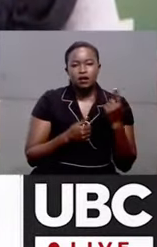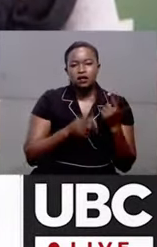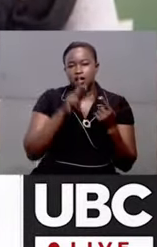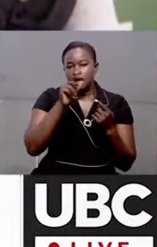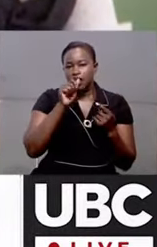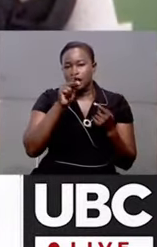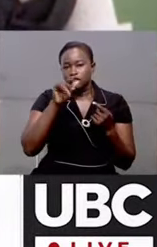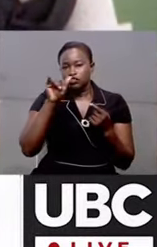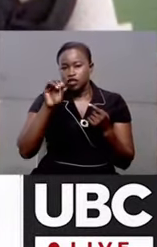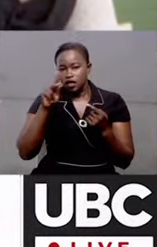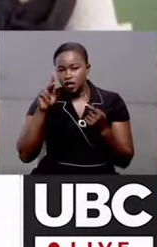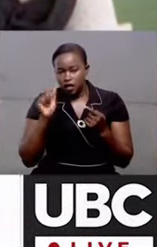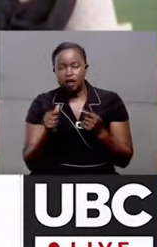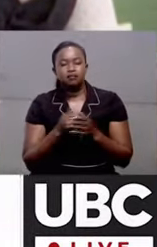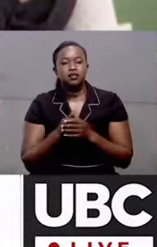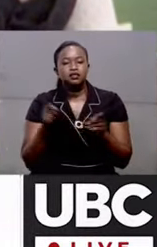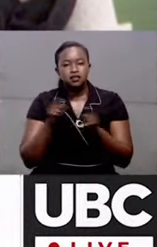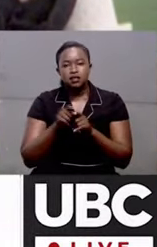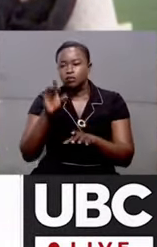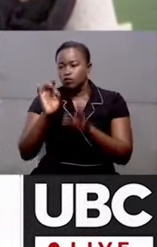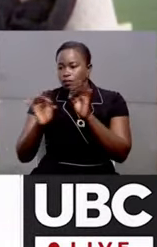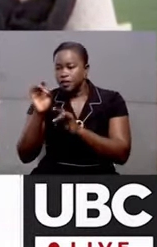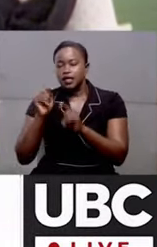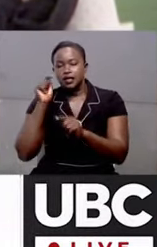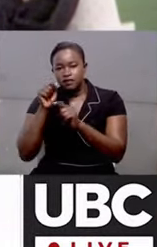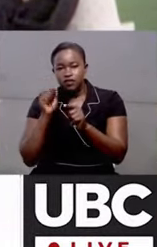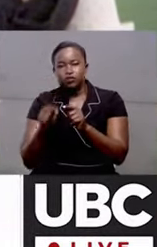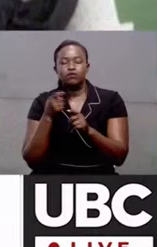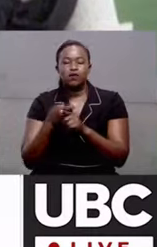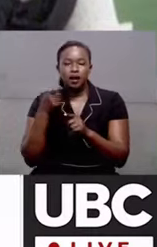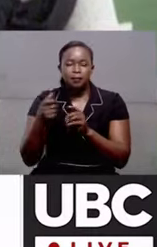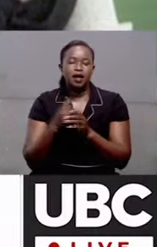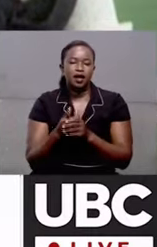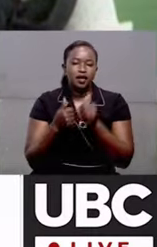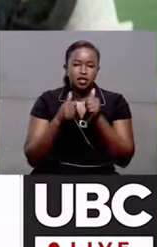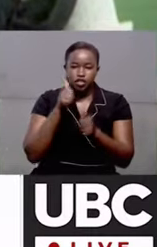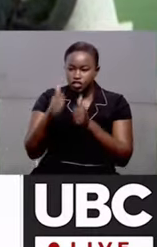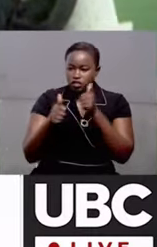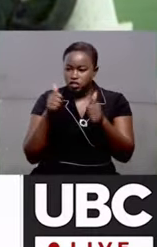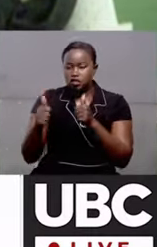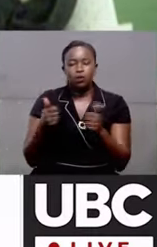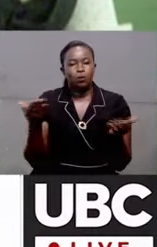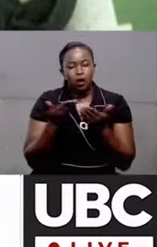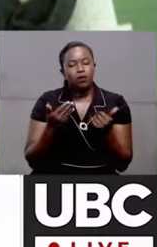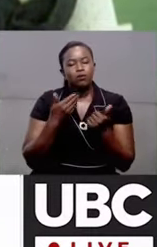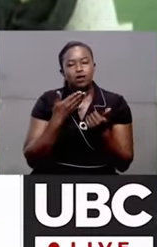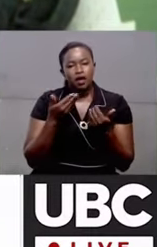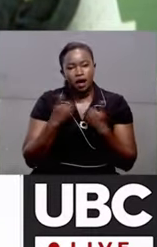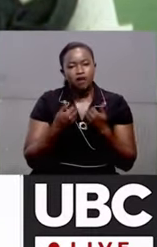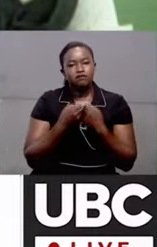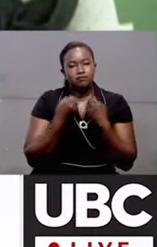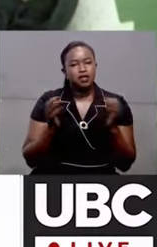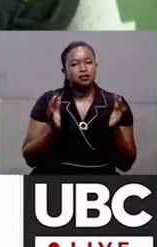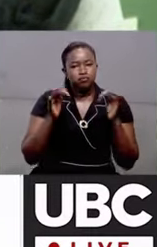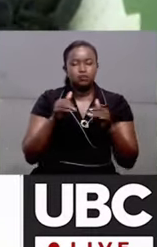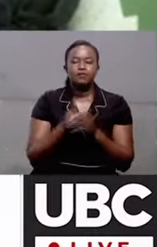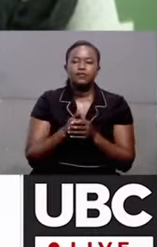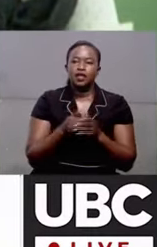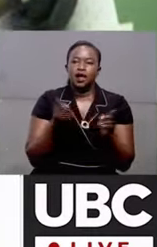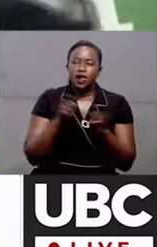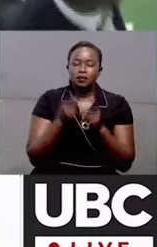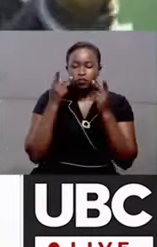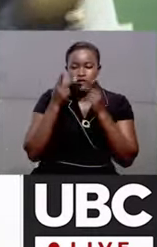Kacheka. Then we pick on the divisions of Kampala each, where we have the highest concentration and the metropolitan